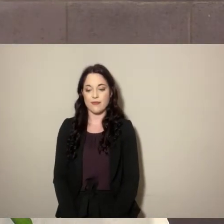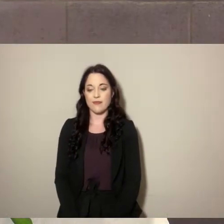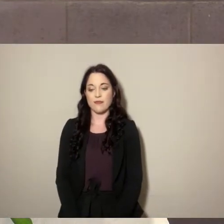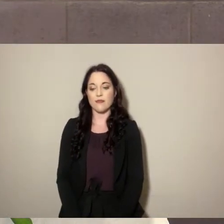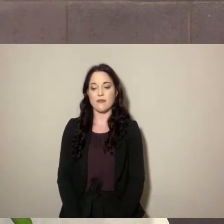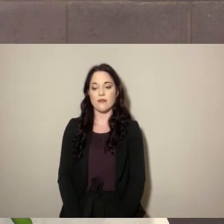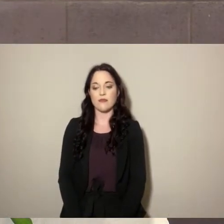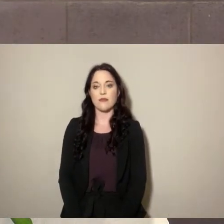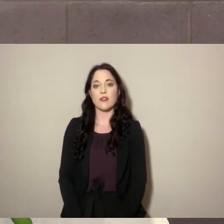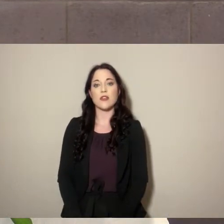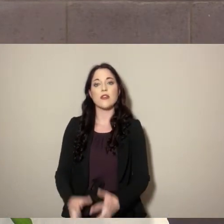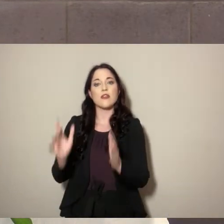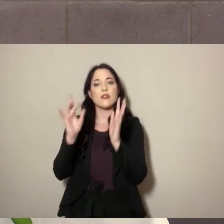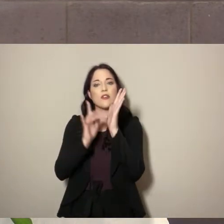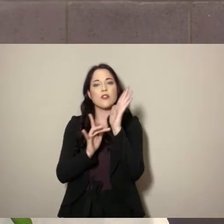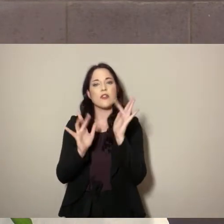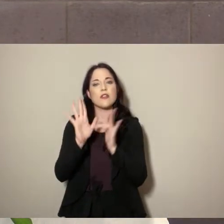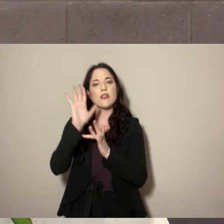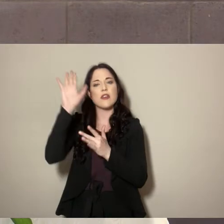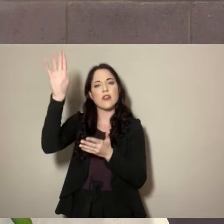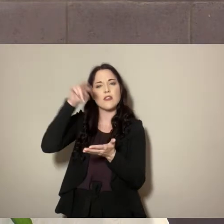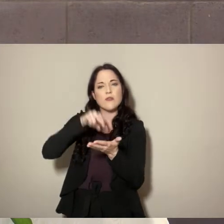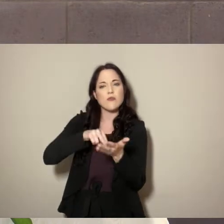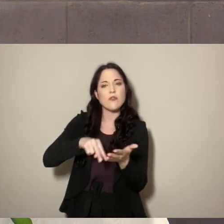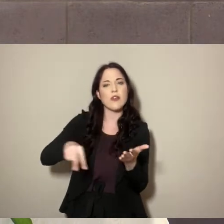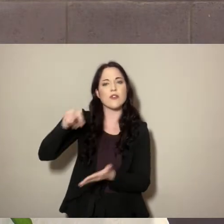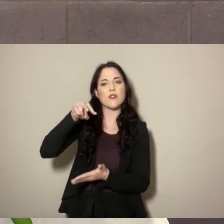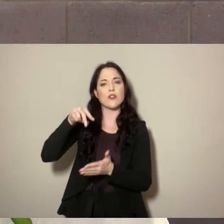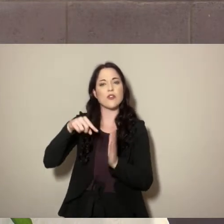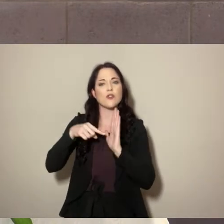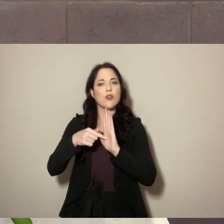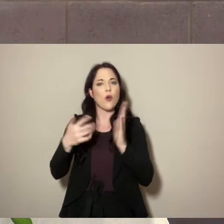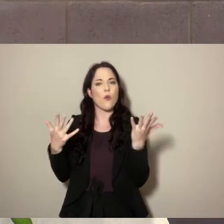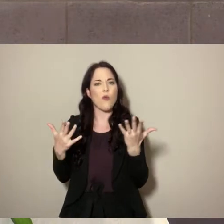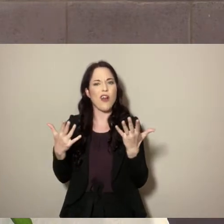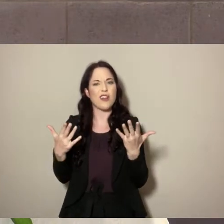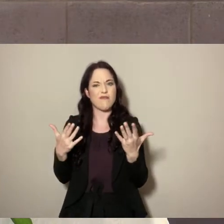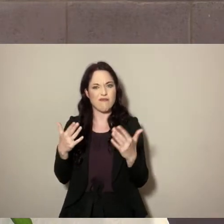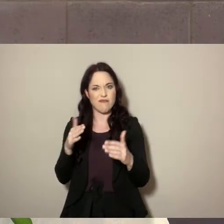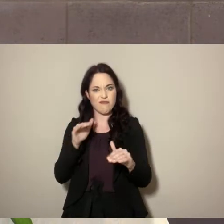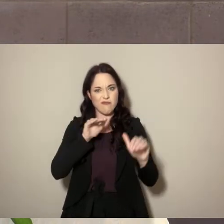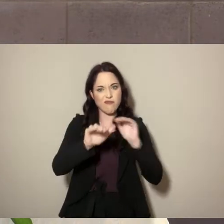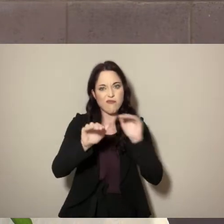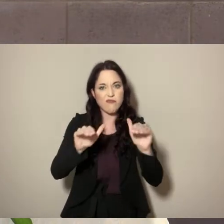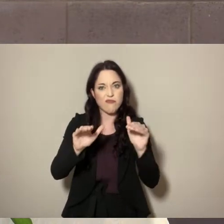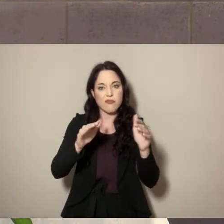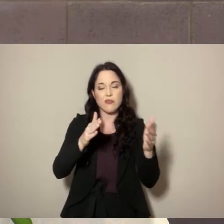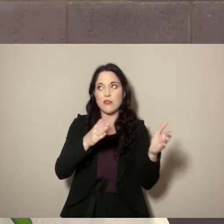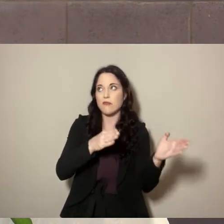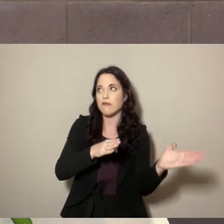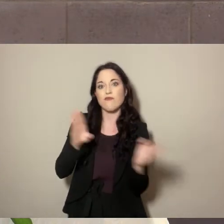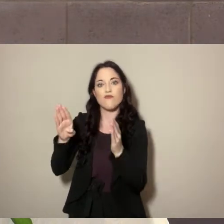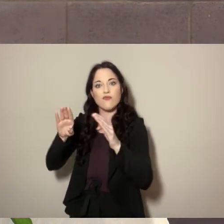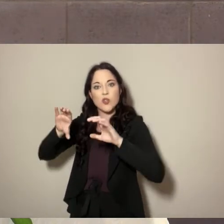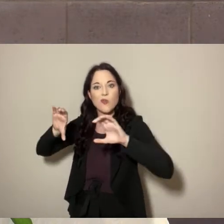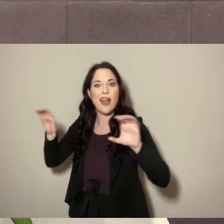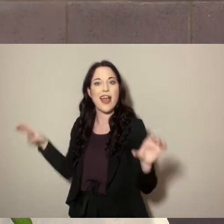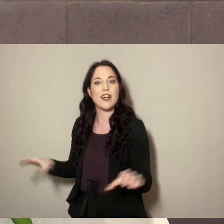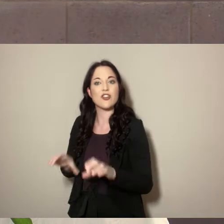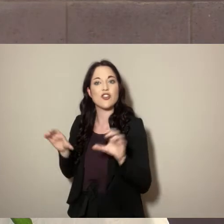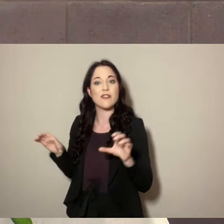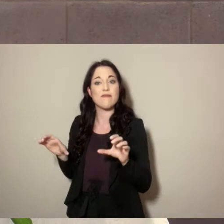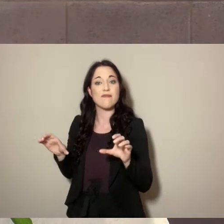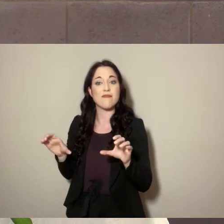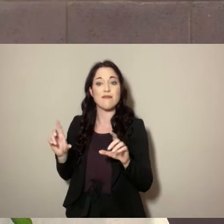The resurrection of Jesus is a call to action. And for these 8 weeks of Eastertide and beyond, we have